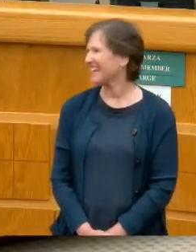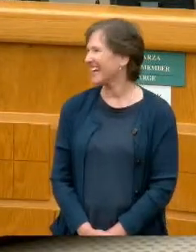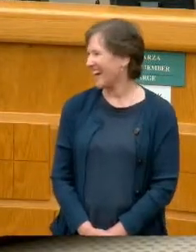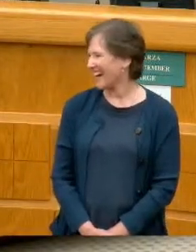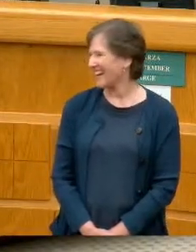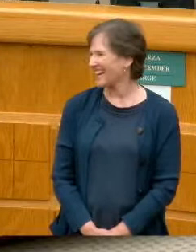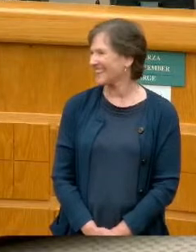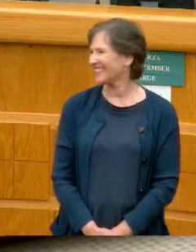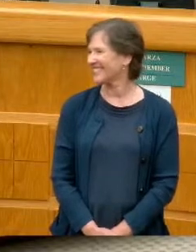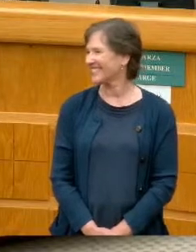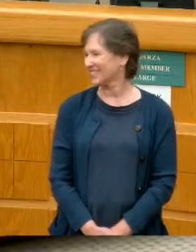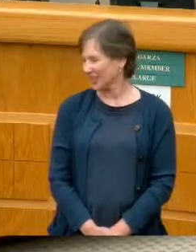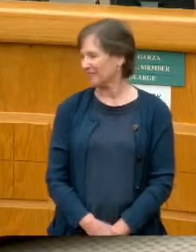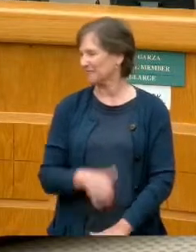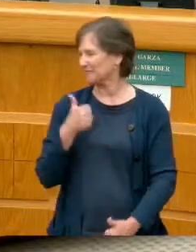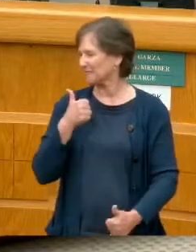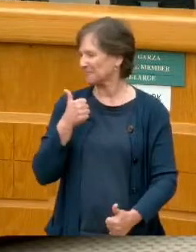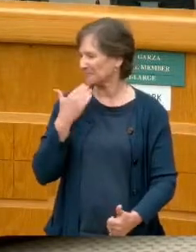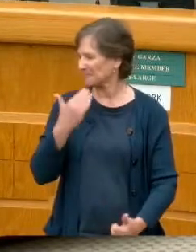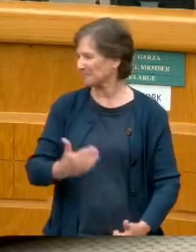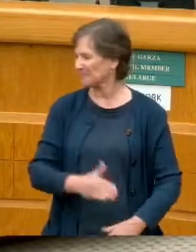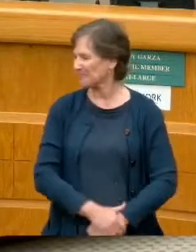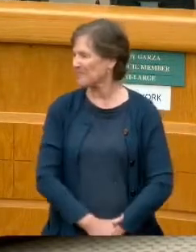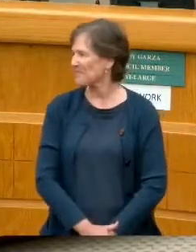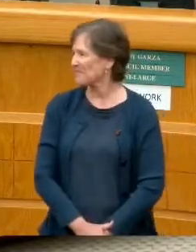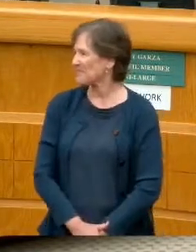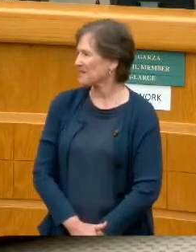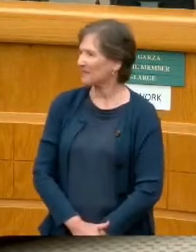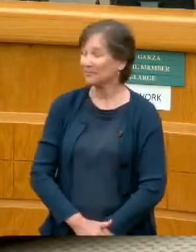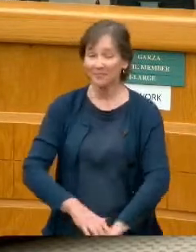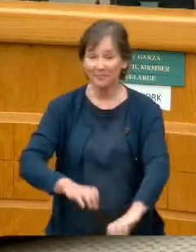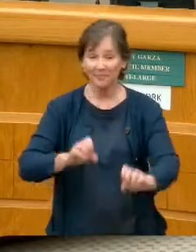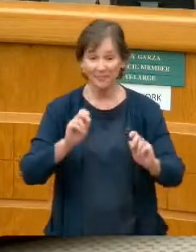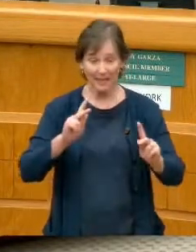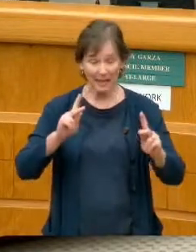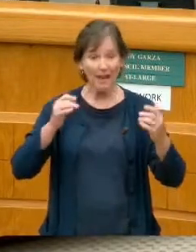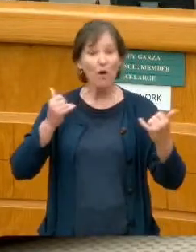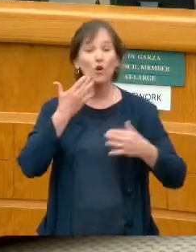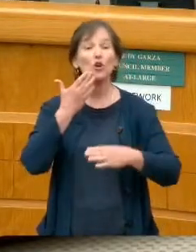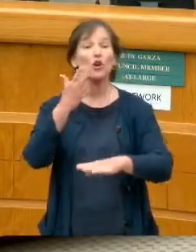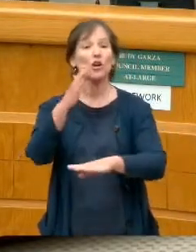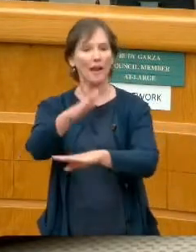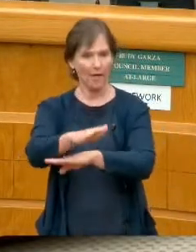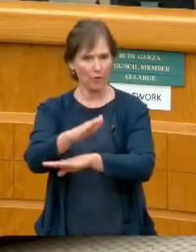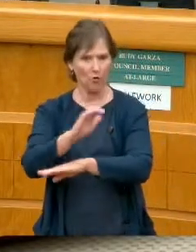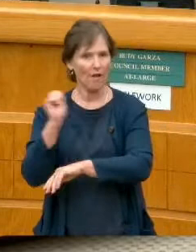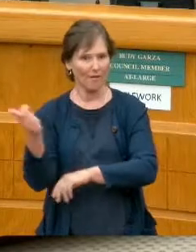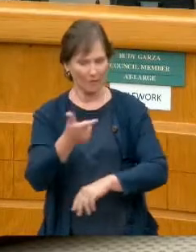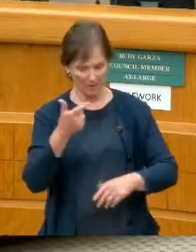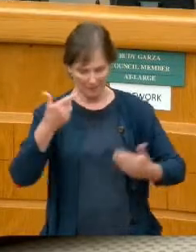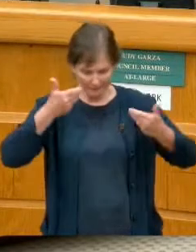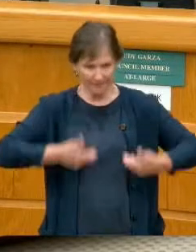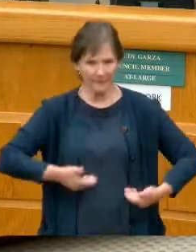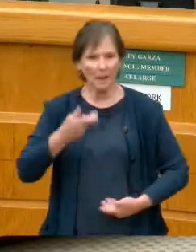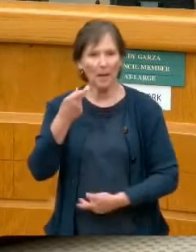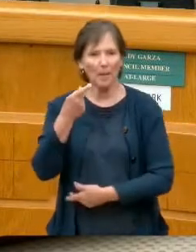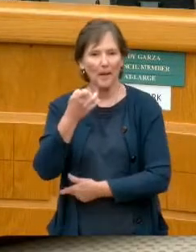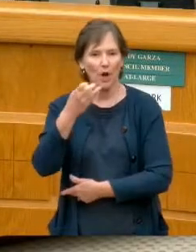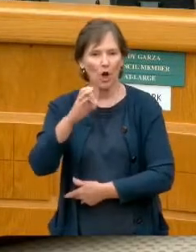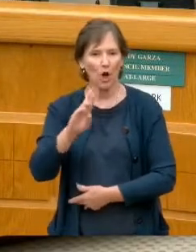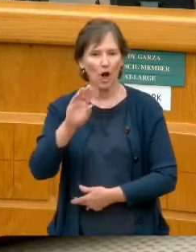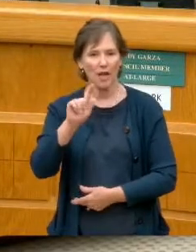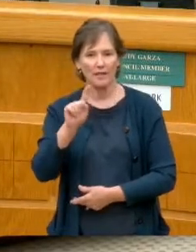Hello. You doing good? Good. Okay, good afternoon, everybody. I'm Peter Zanoni, Corpus Christi City